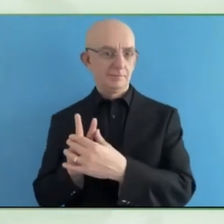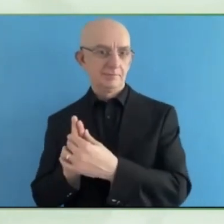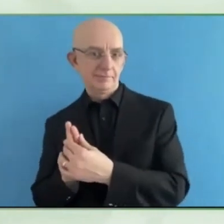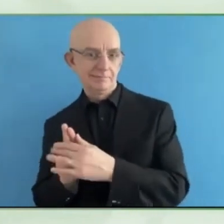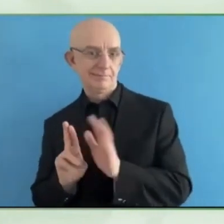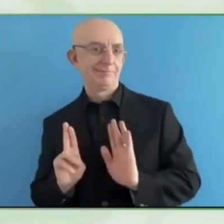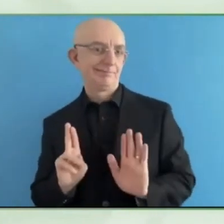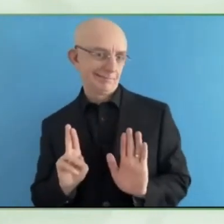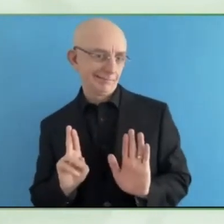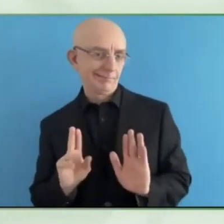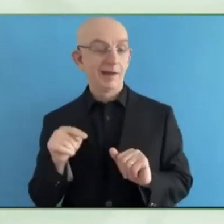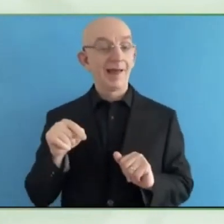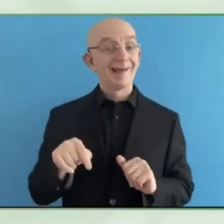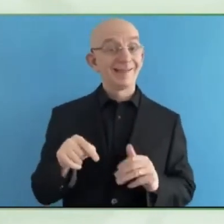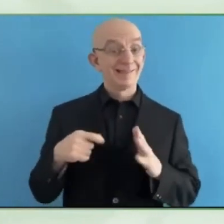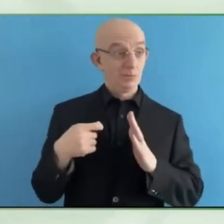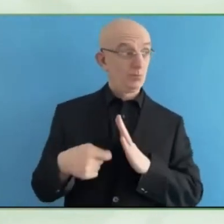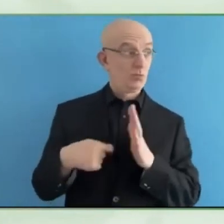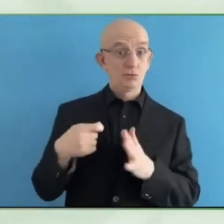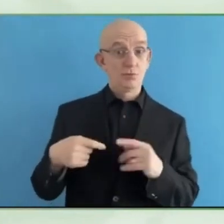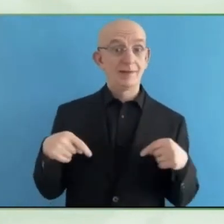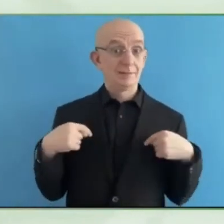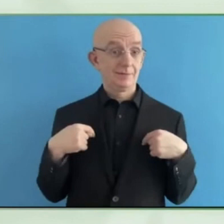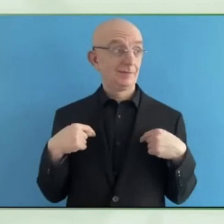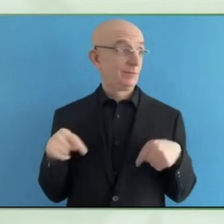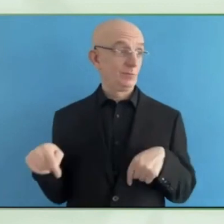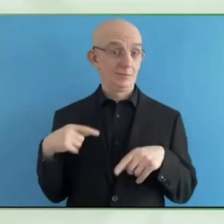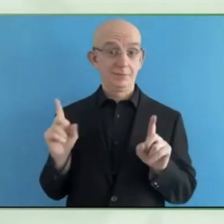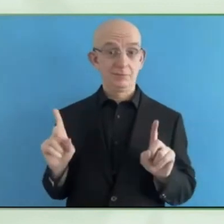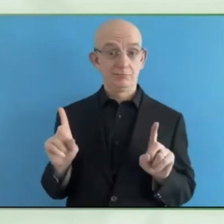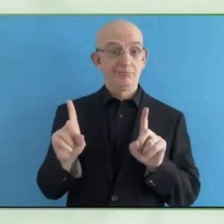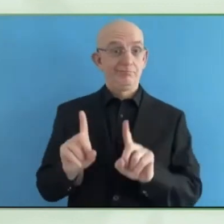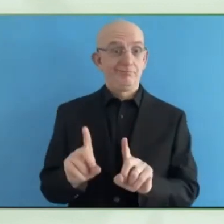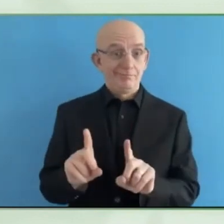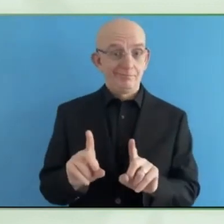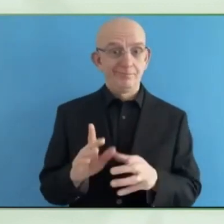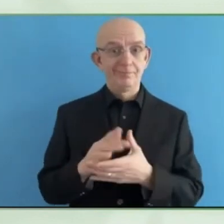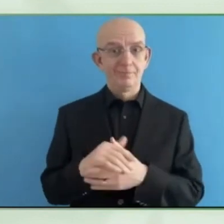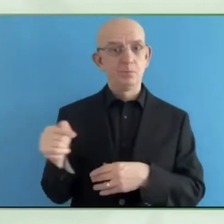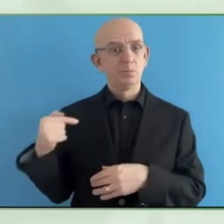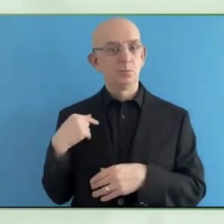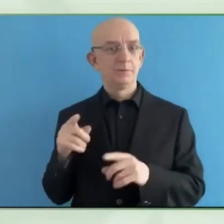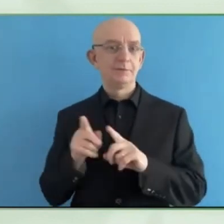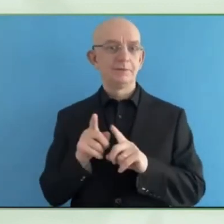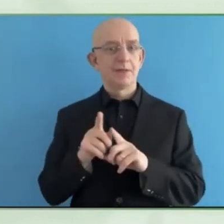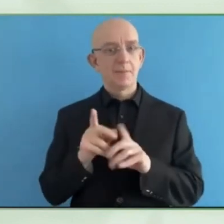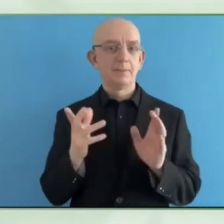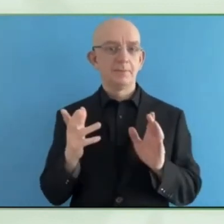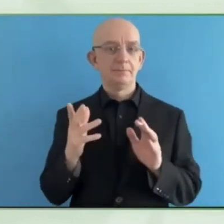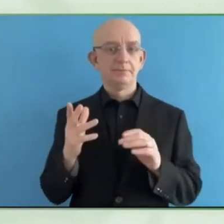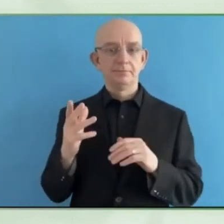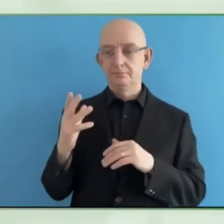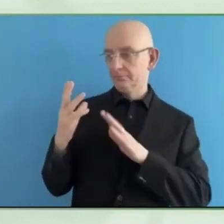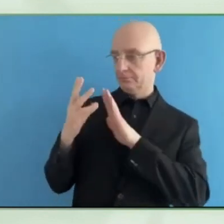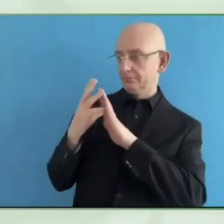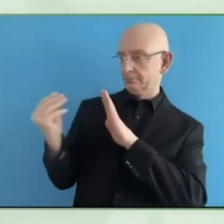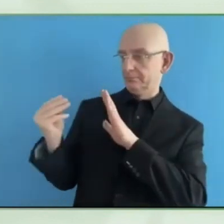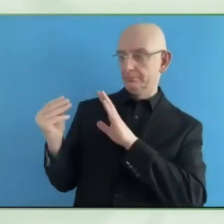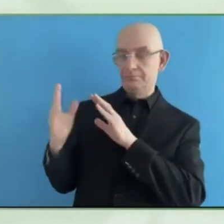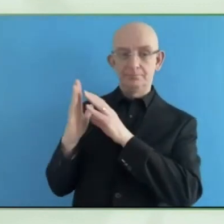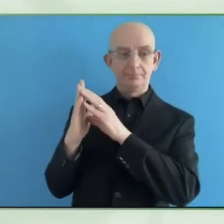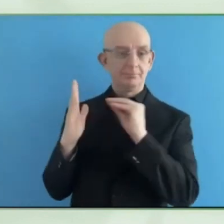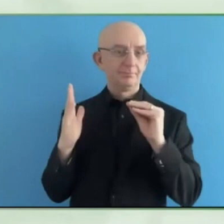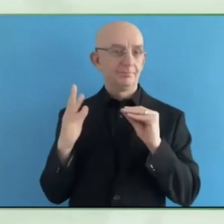much in parallel and help each other. So thank you very much. But before I start talking about